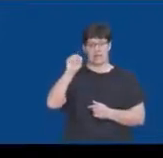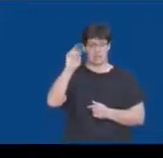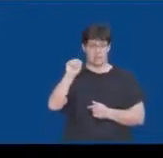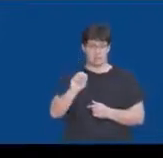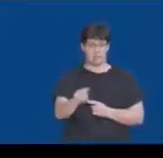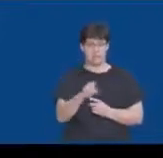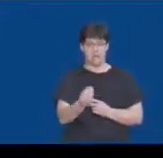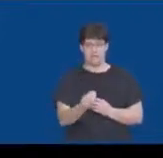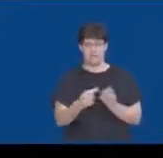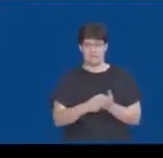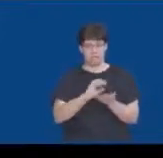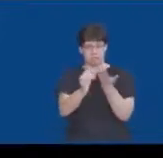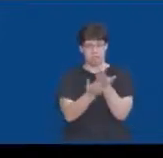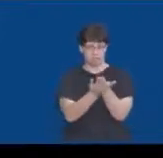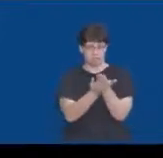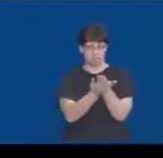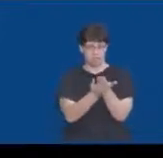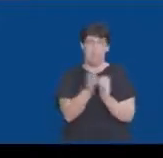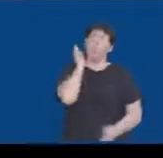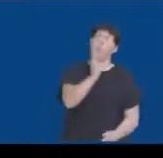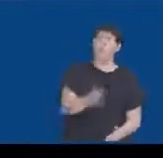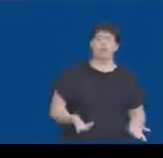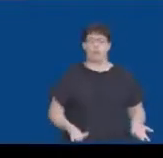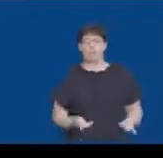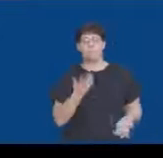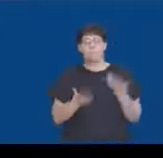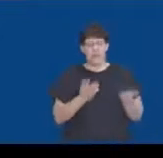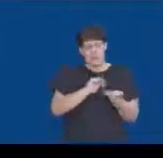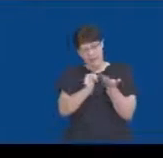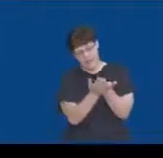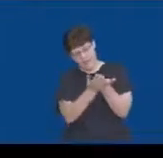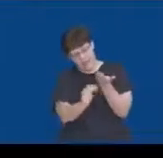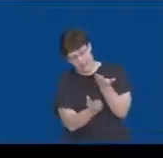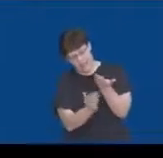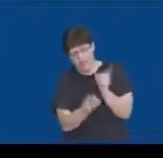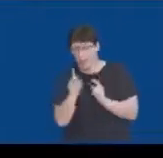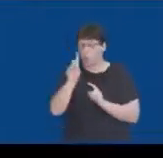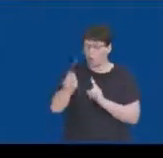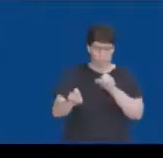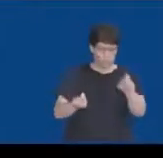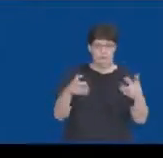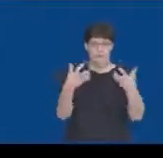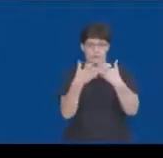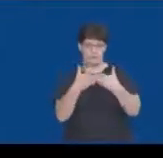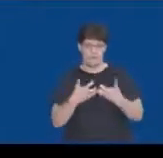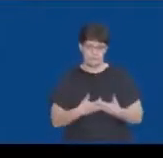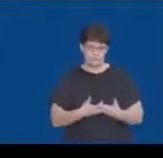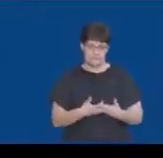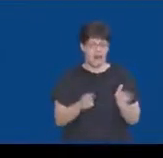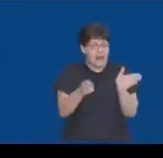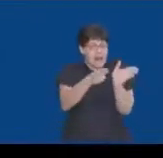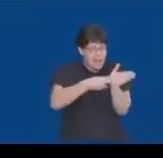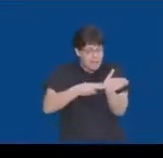be, and there might not be, so this is not a guaranteed, but there may be annexures for certain questions, and they'll label